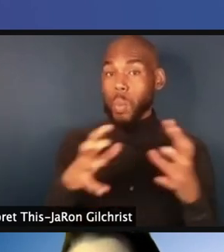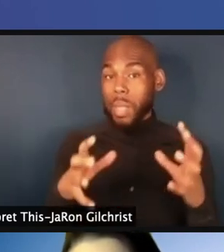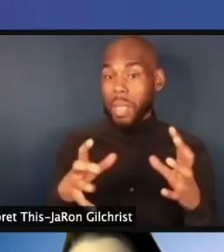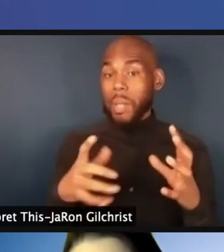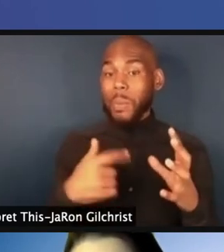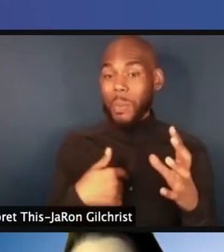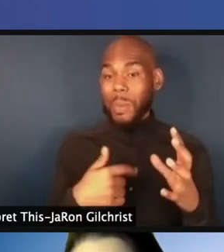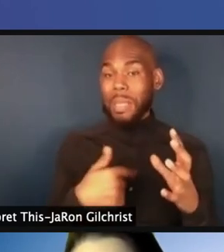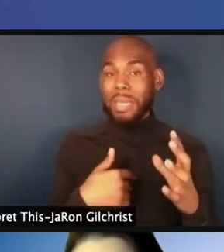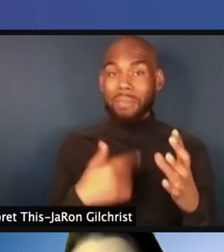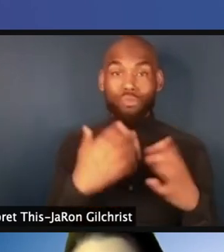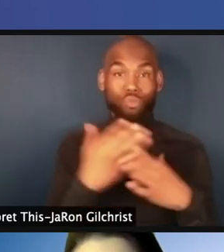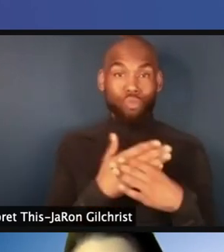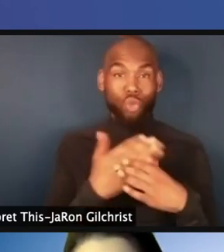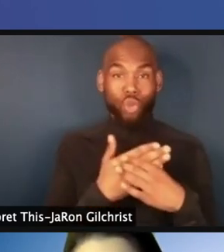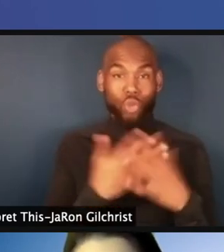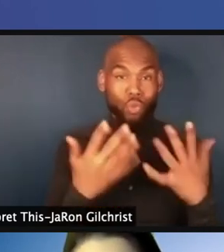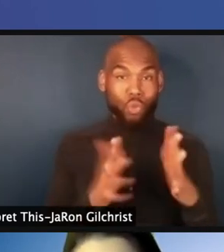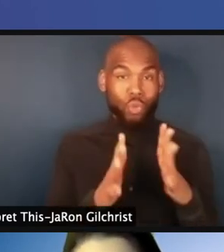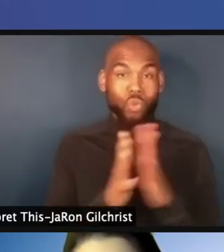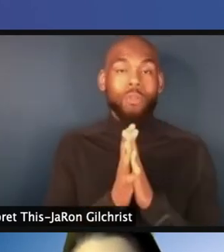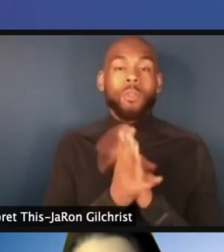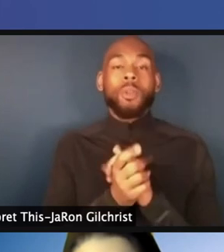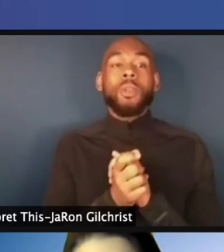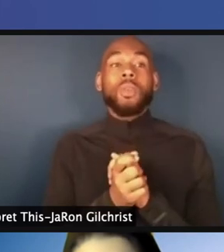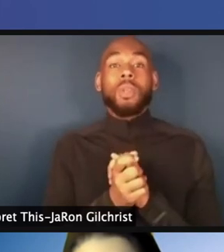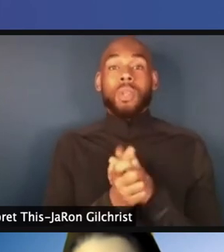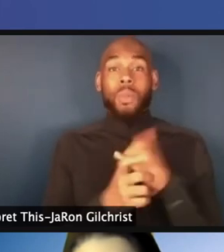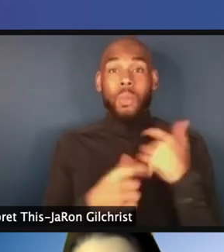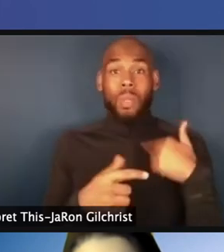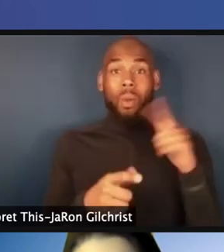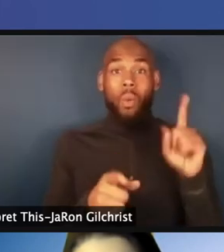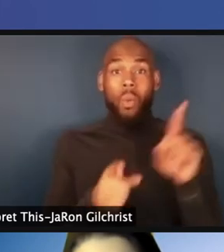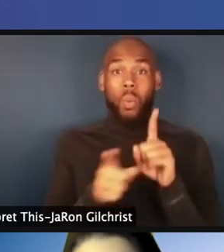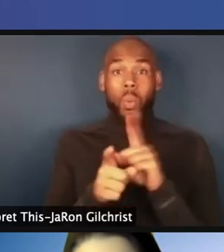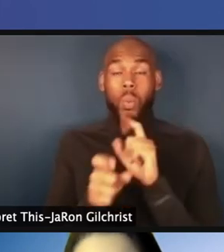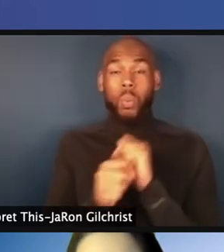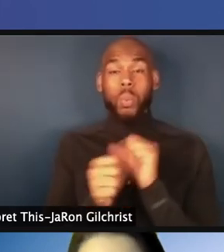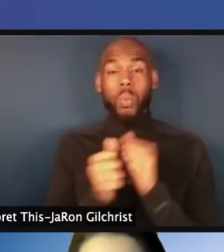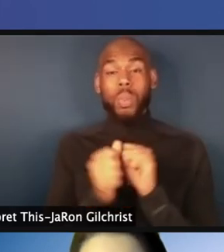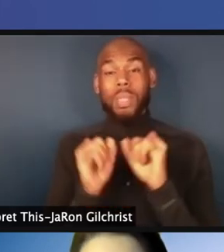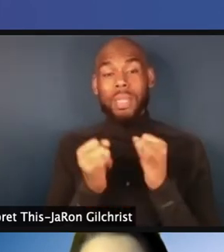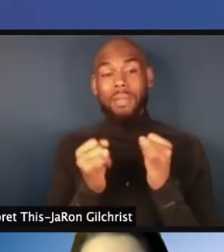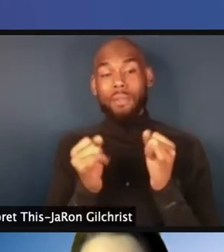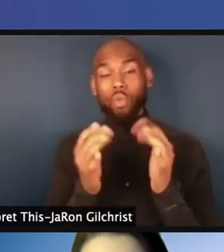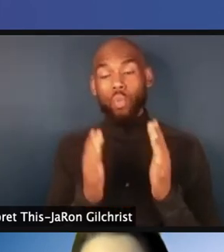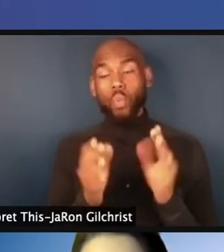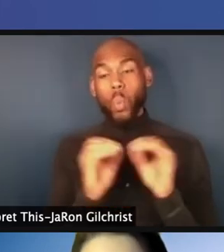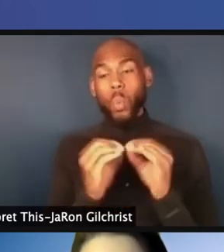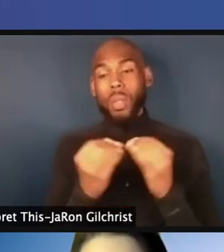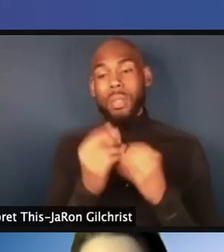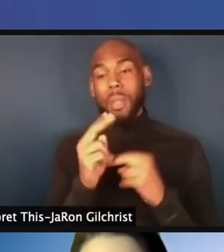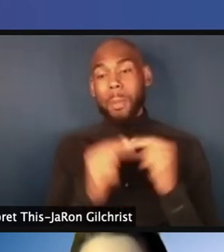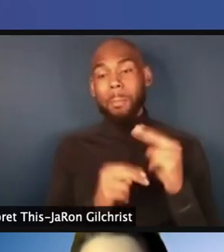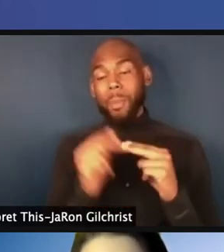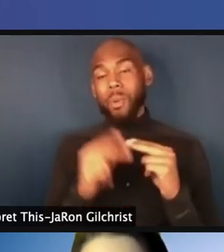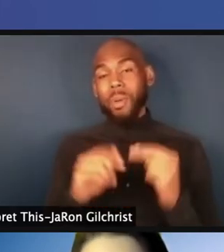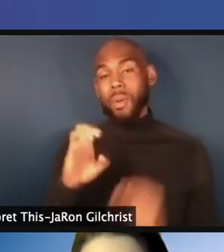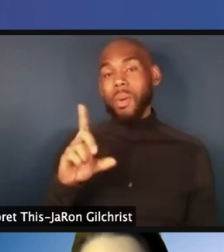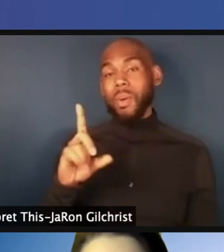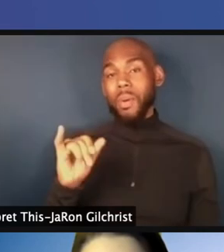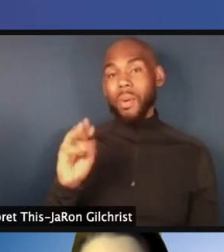been sharing, we do also work with individuals and organizations on building their climate justice practice in various